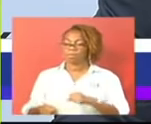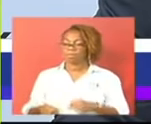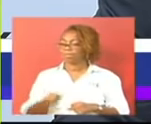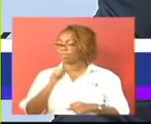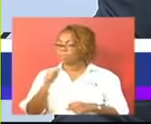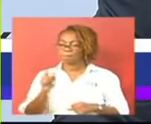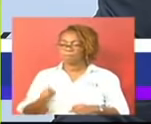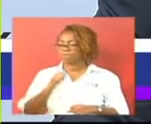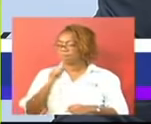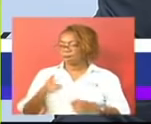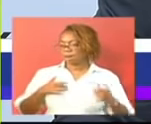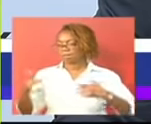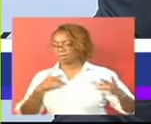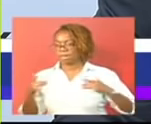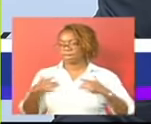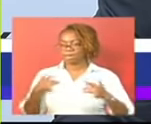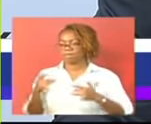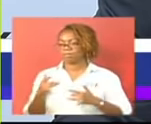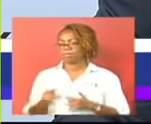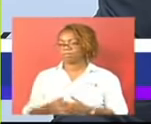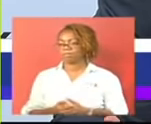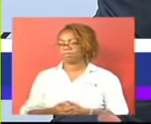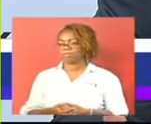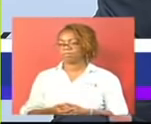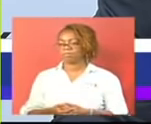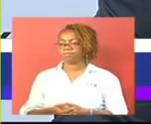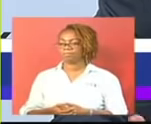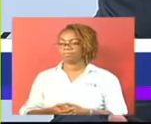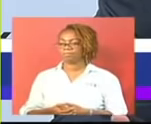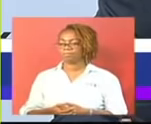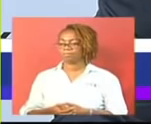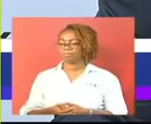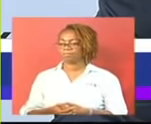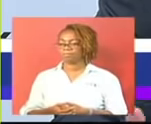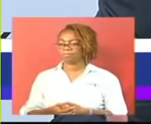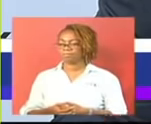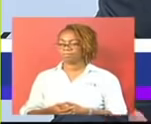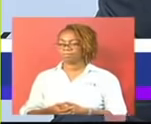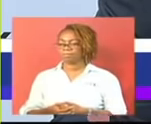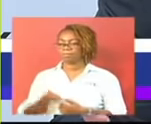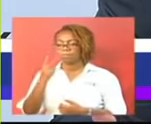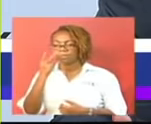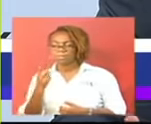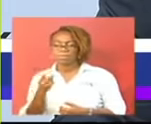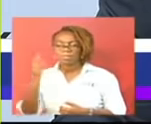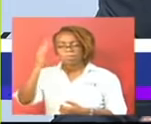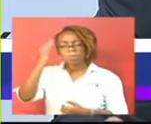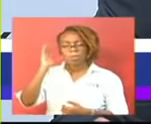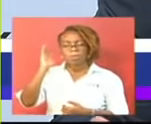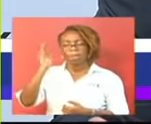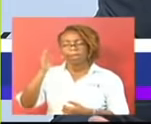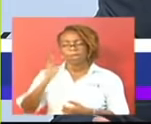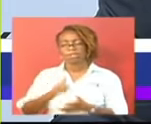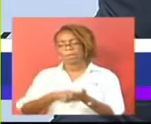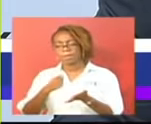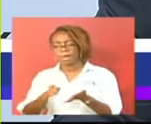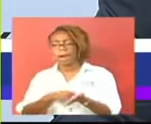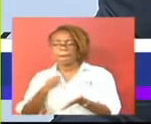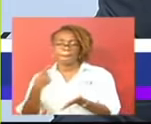concern, even in the face of the expected periodic rises in cases in that segment